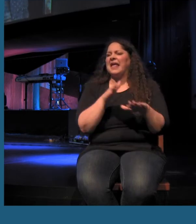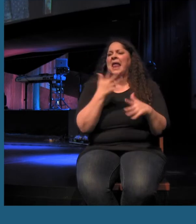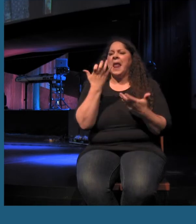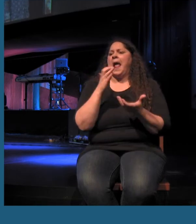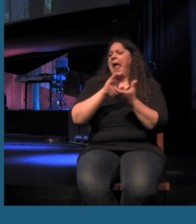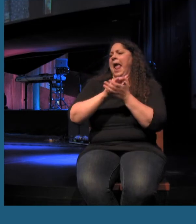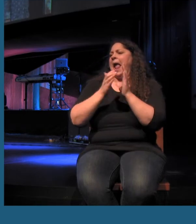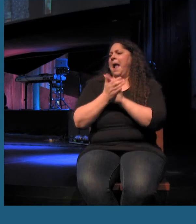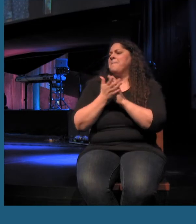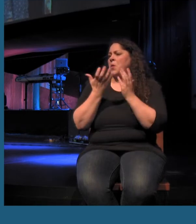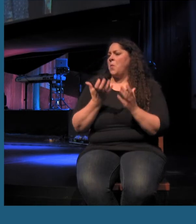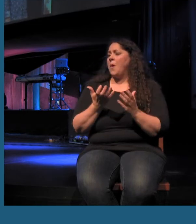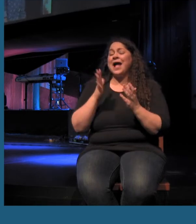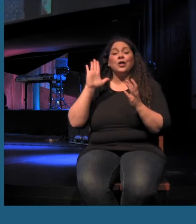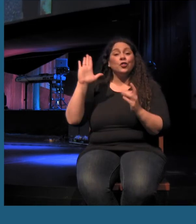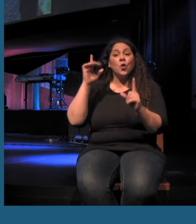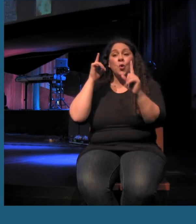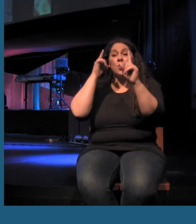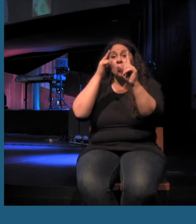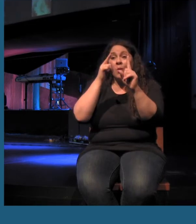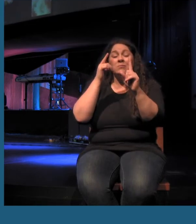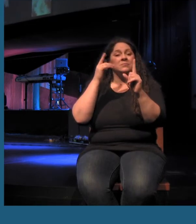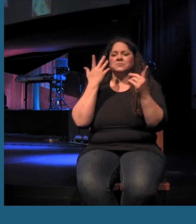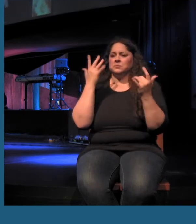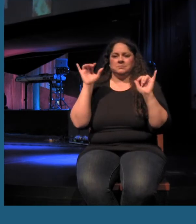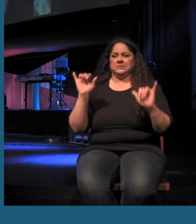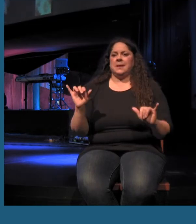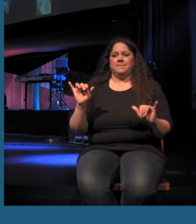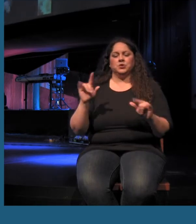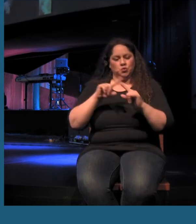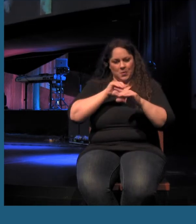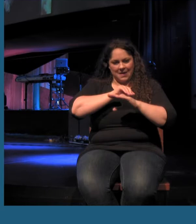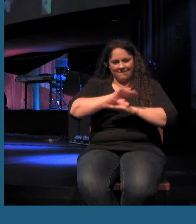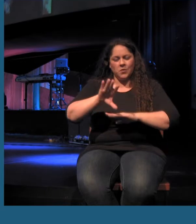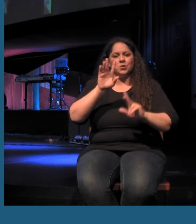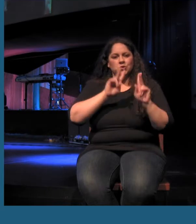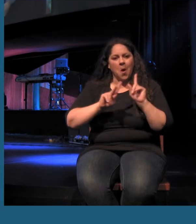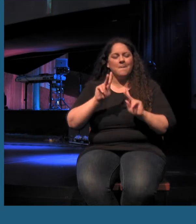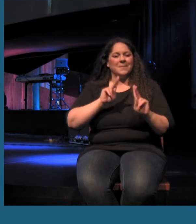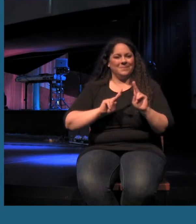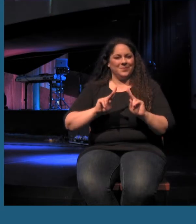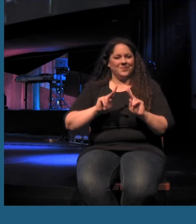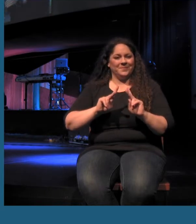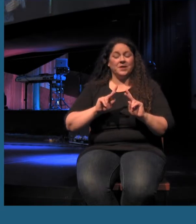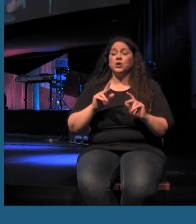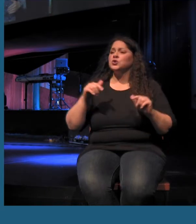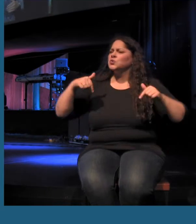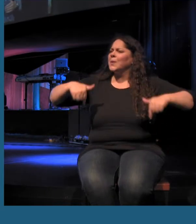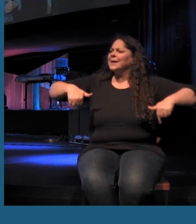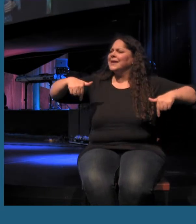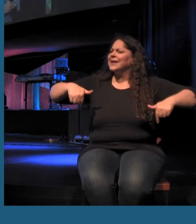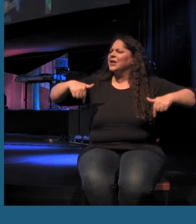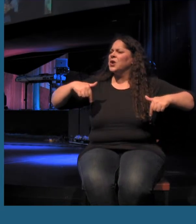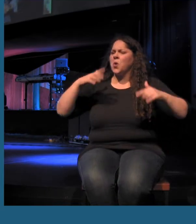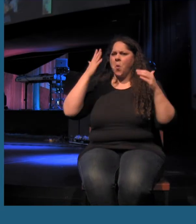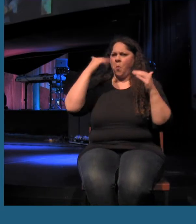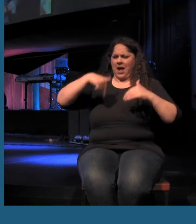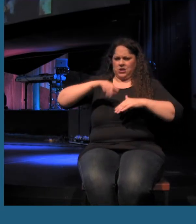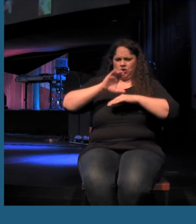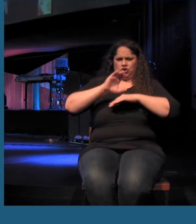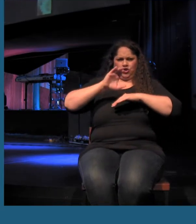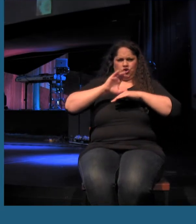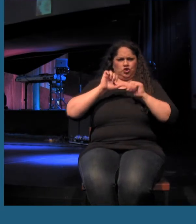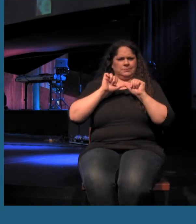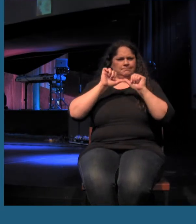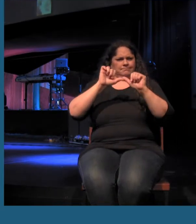why down. What is the why of Worship Center? Why do we exist as a church? You